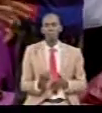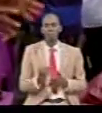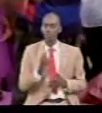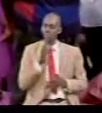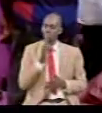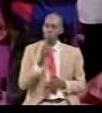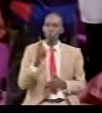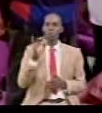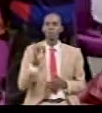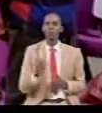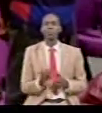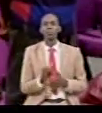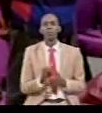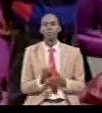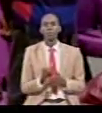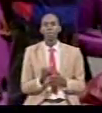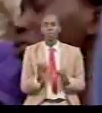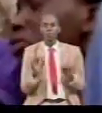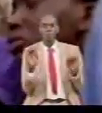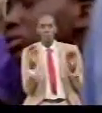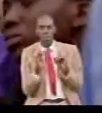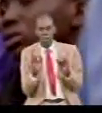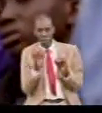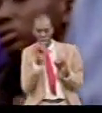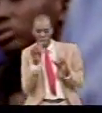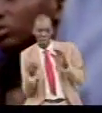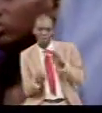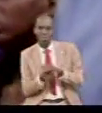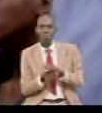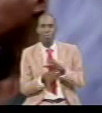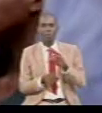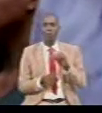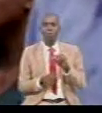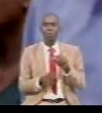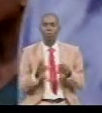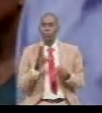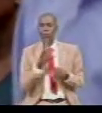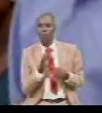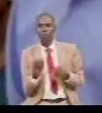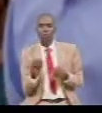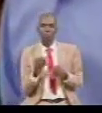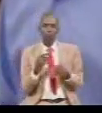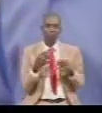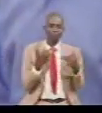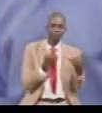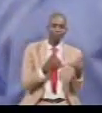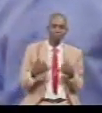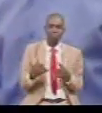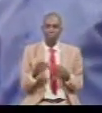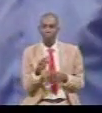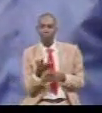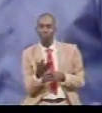sincerely, nothing hidden, no playing or pranks.